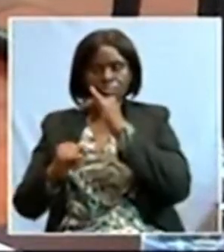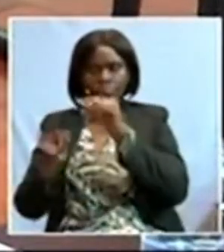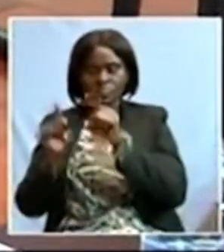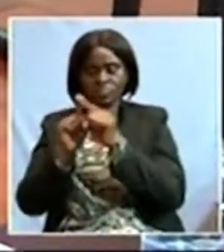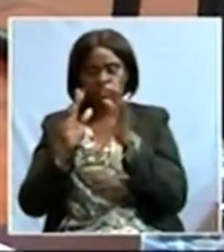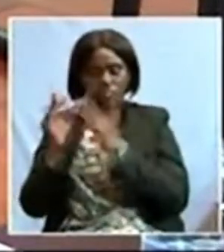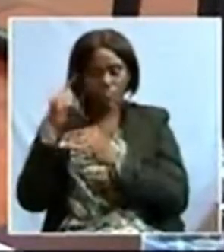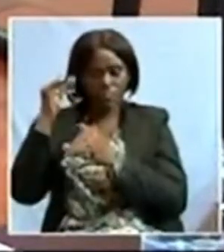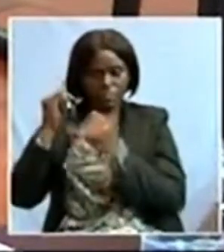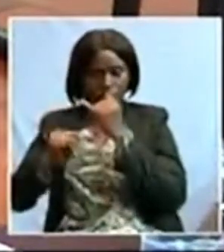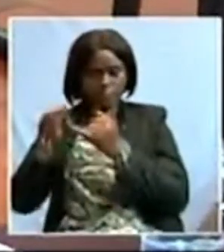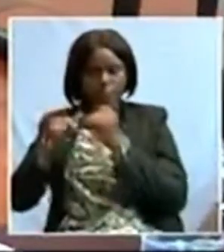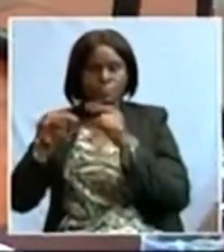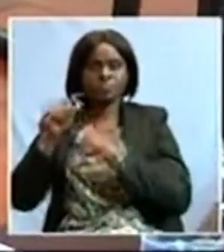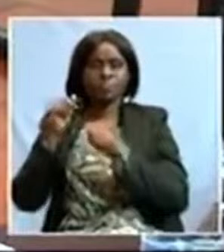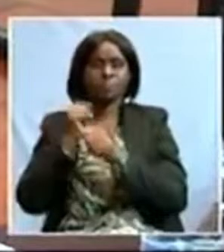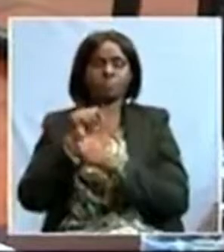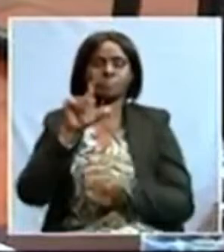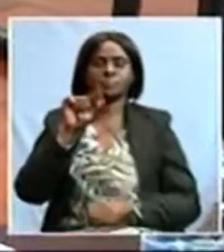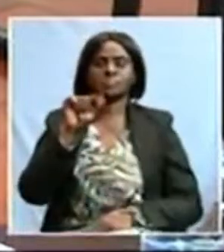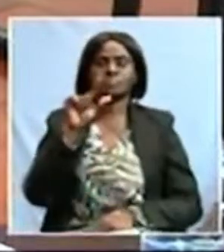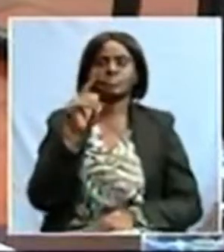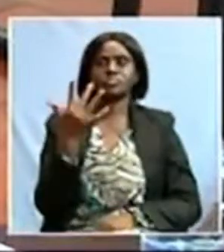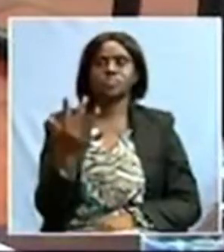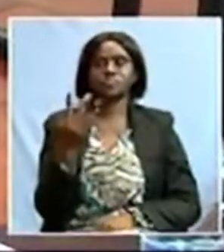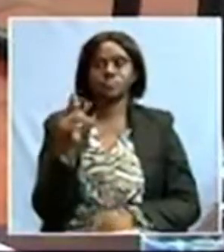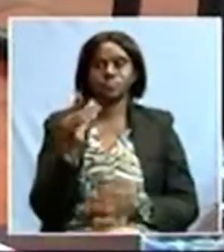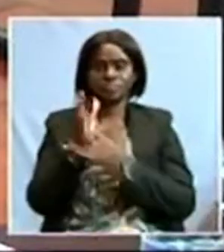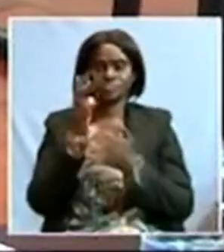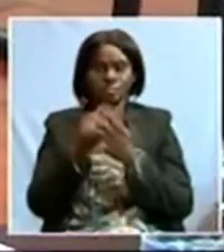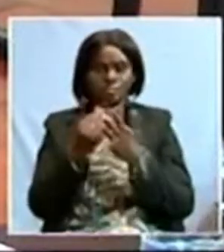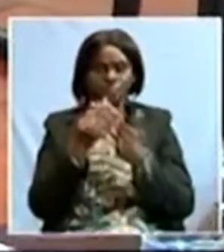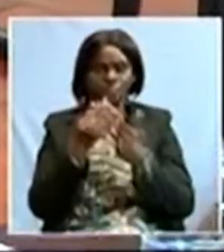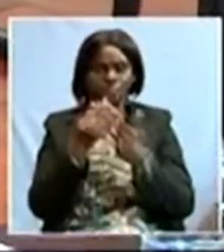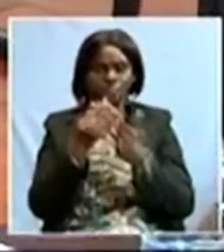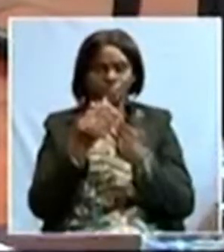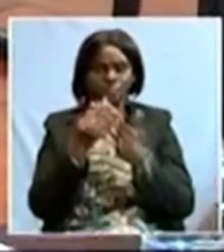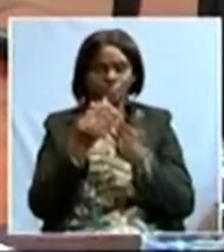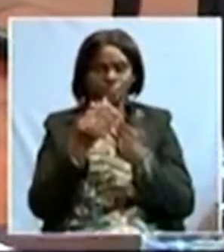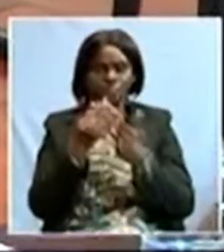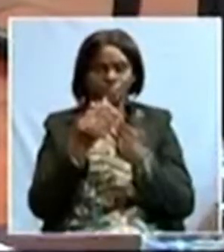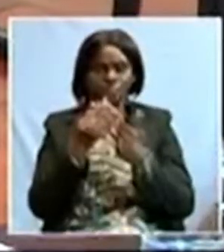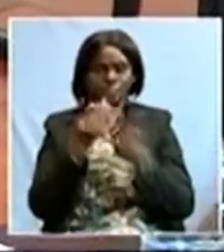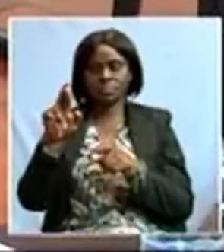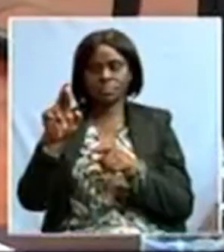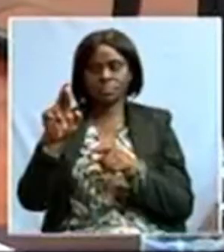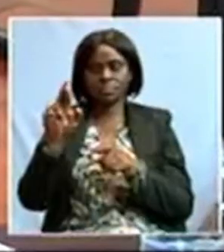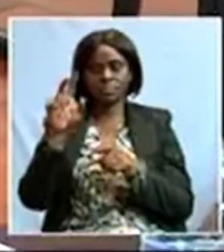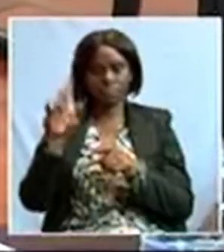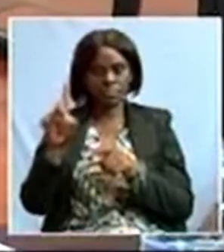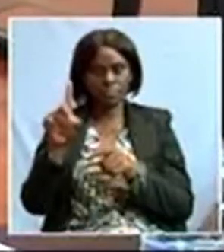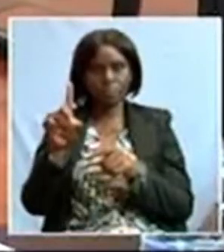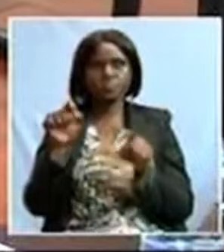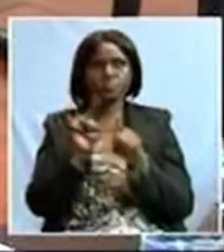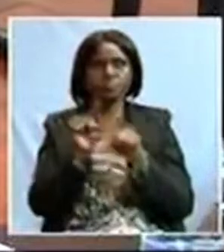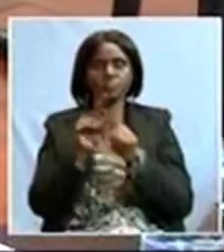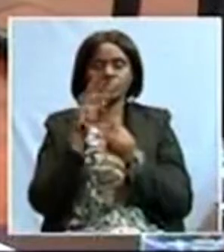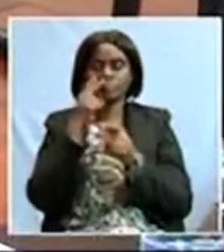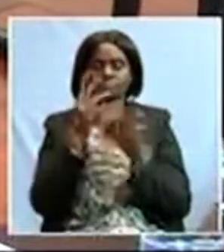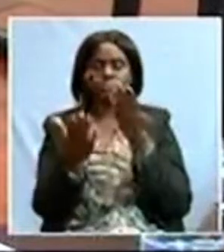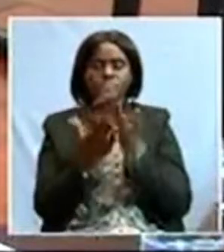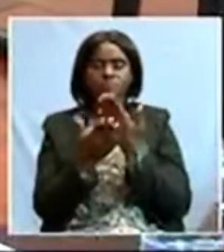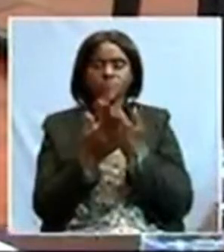earmarked for completion this year 2025 through the funding by Ministry of Local Government and Rural Development. See